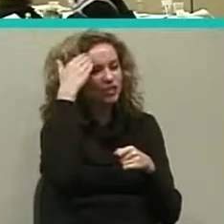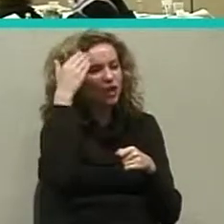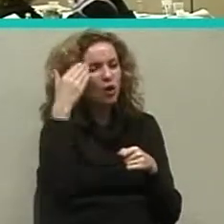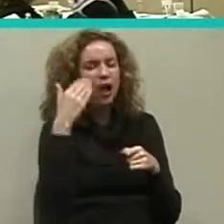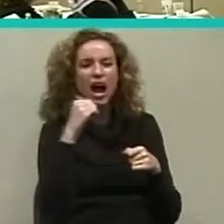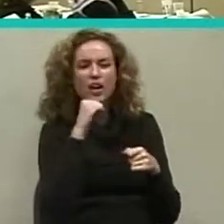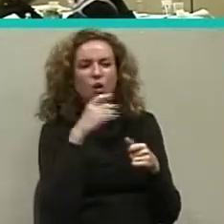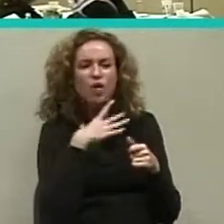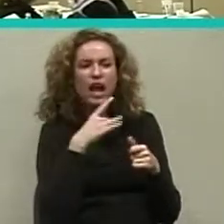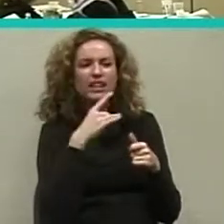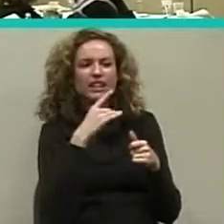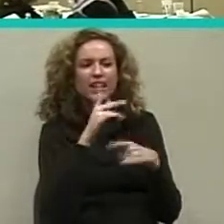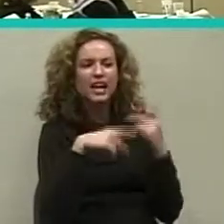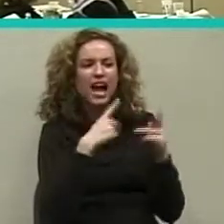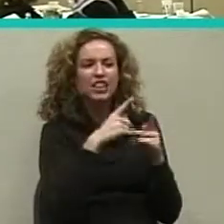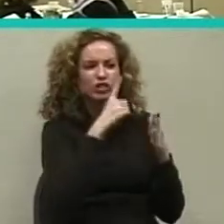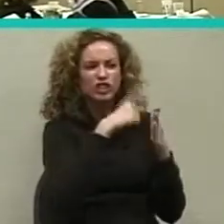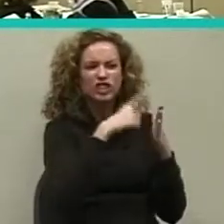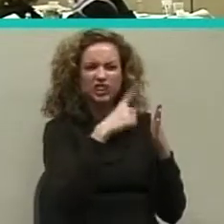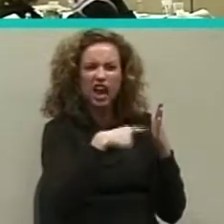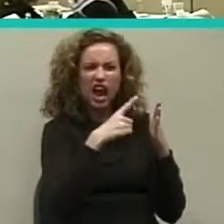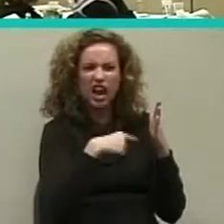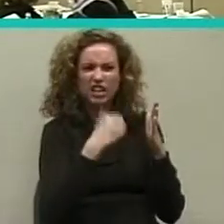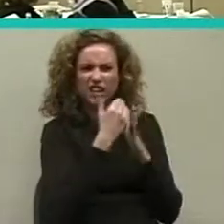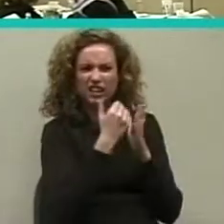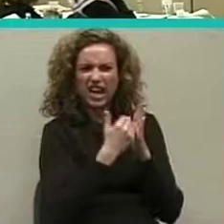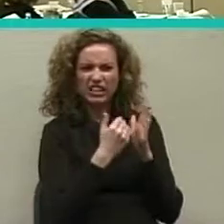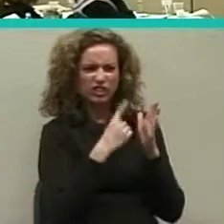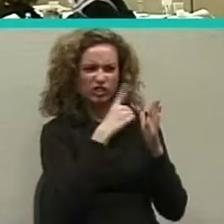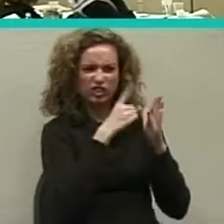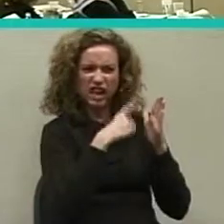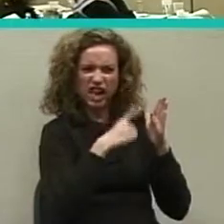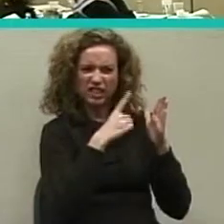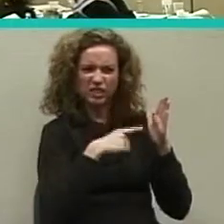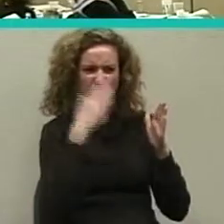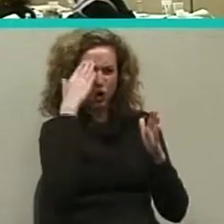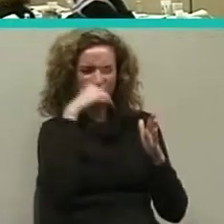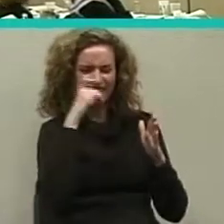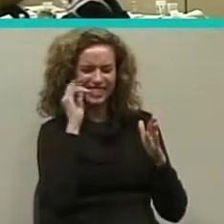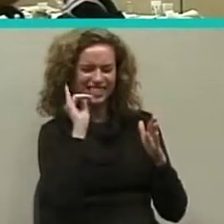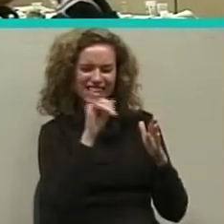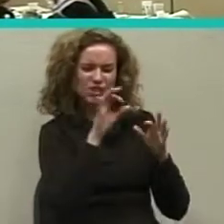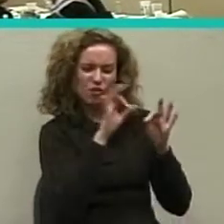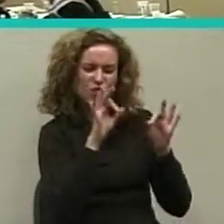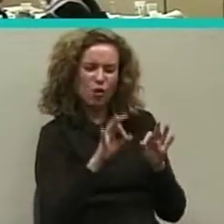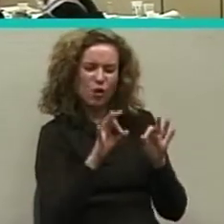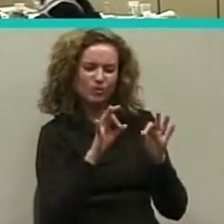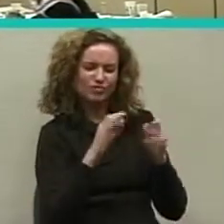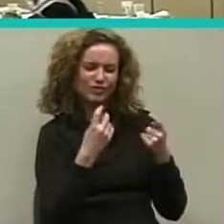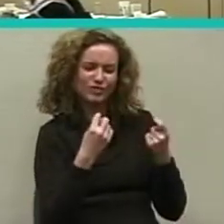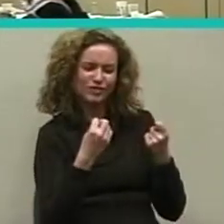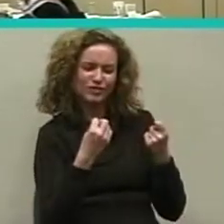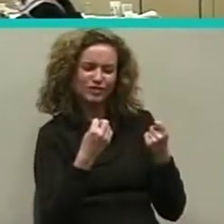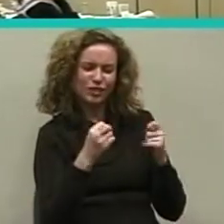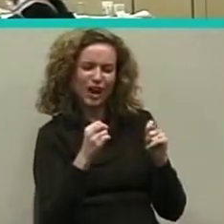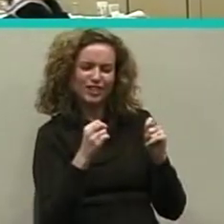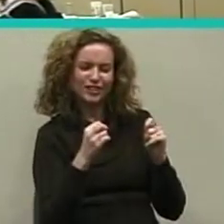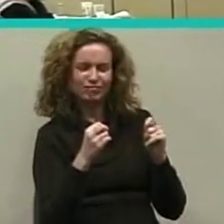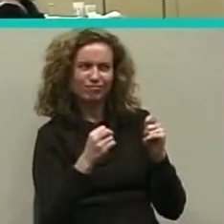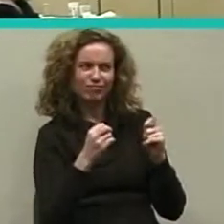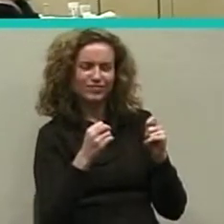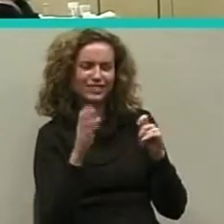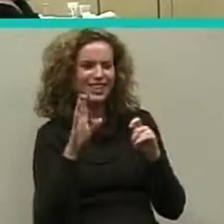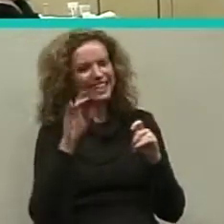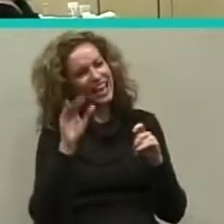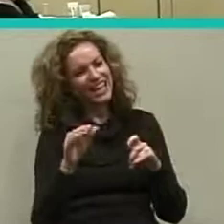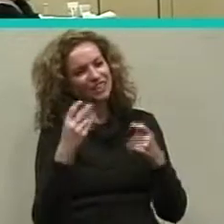I try to stay away from that because what you end up doing is making the form fit the kid instead of the kid fit the form. The kid fit the form instead of the form actually fitting what you